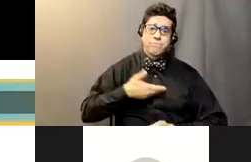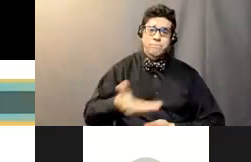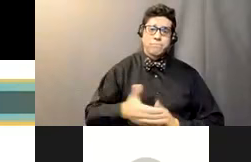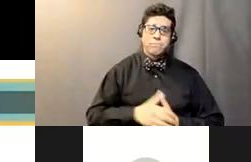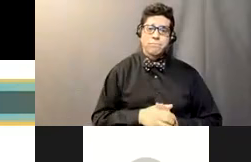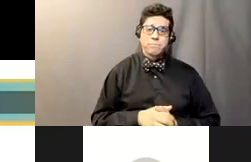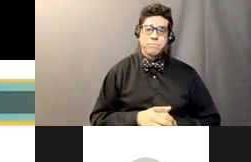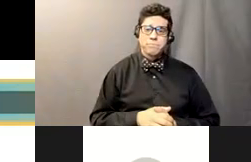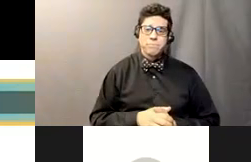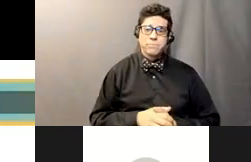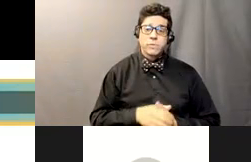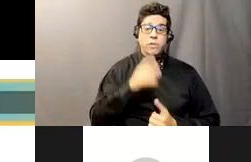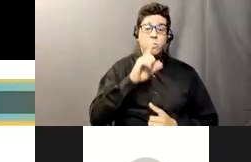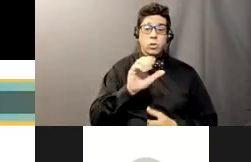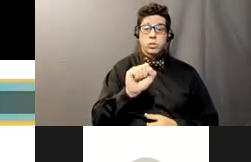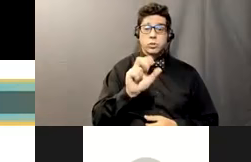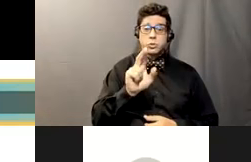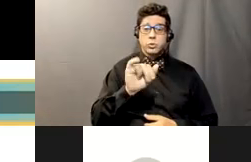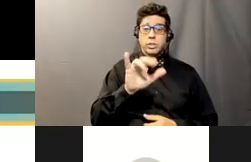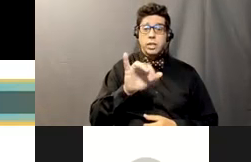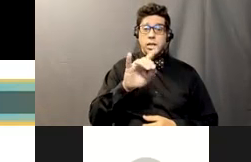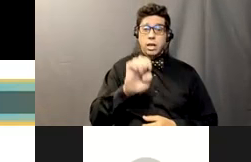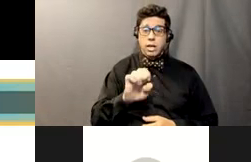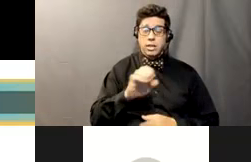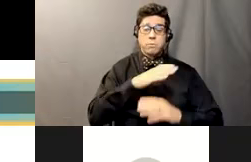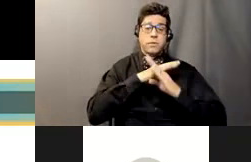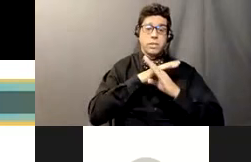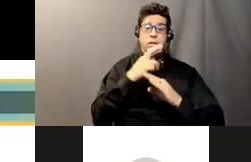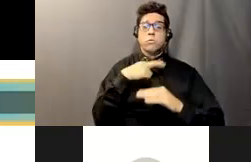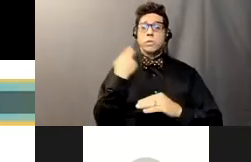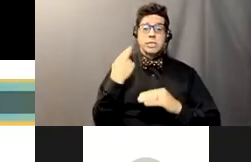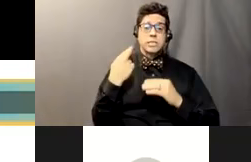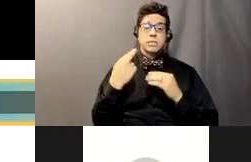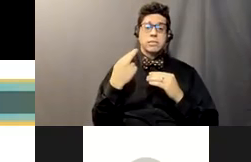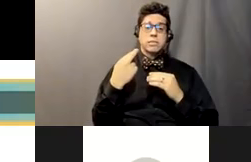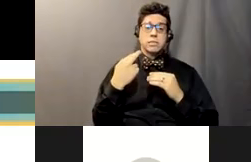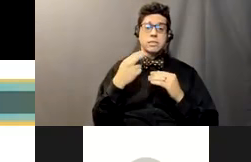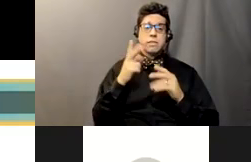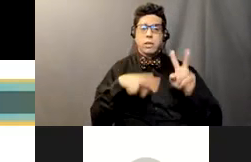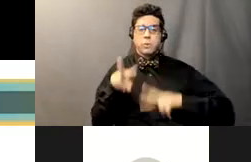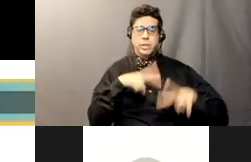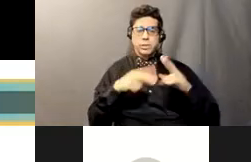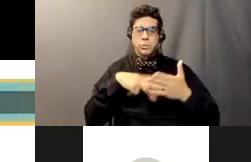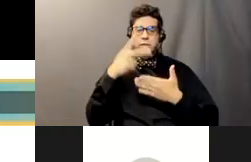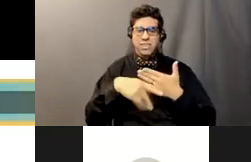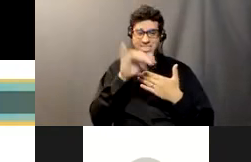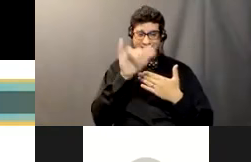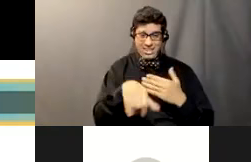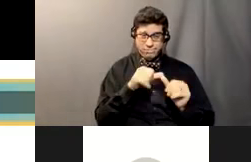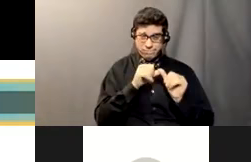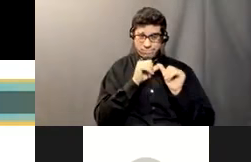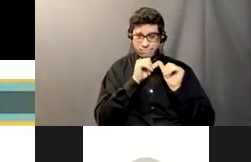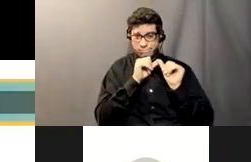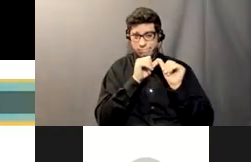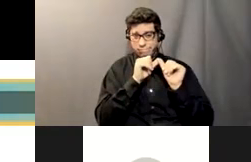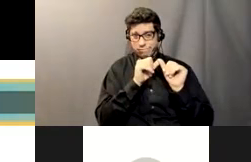the Suicide Prevention and Risk Evaluation Project has been an ongoing project for a